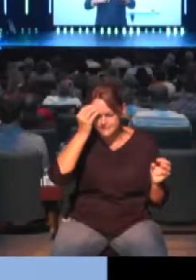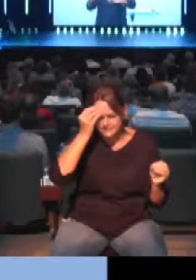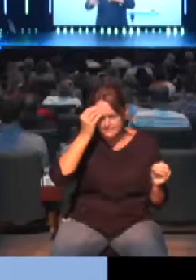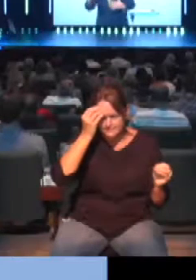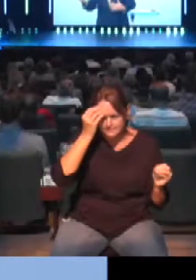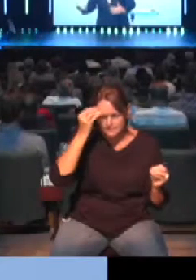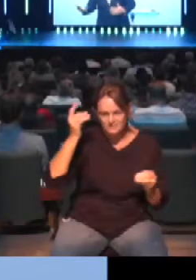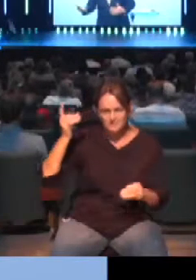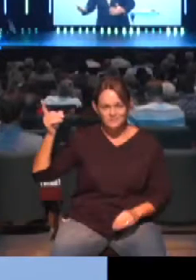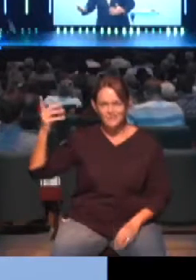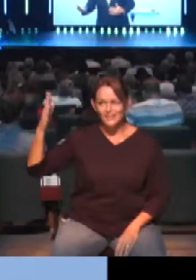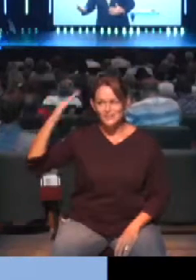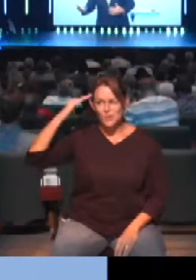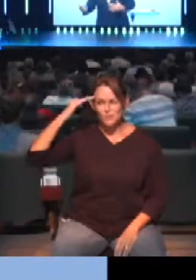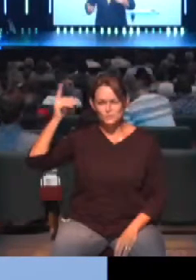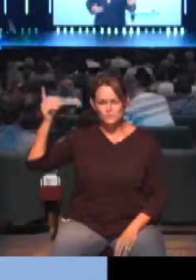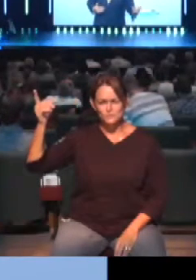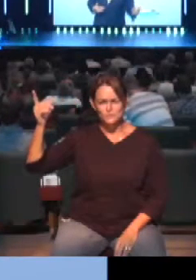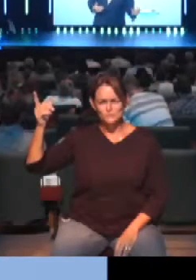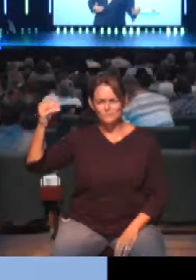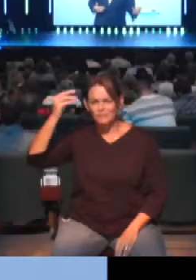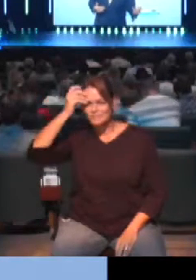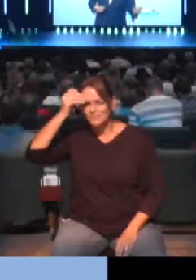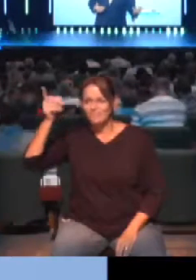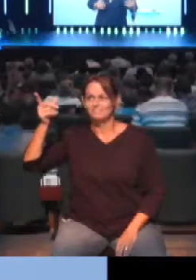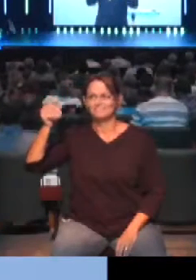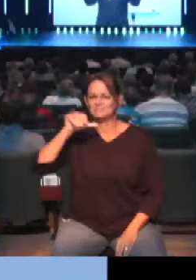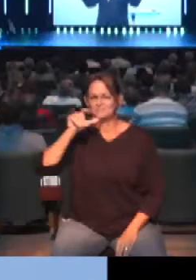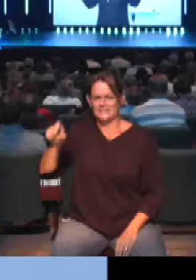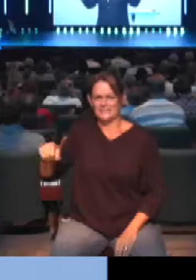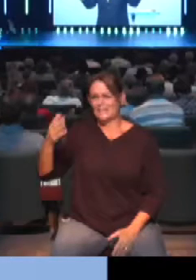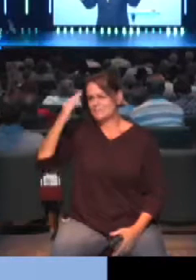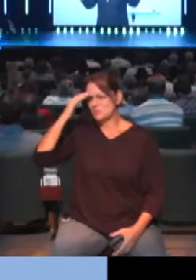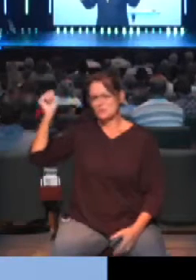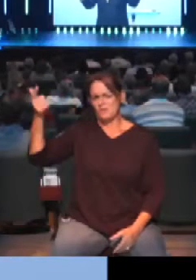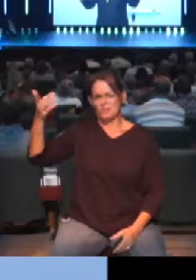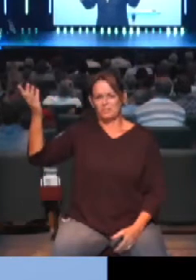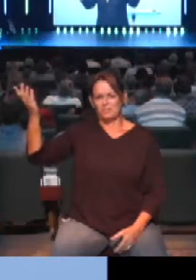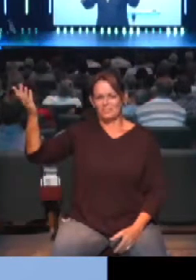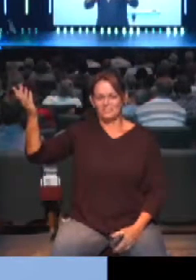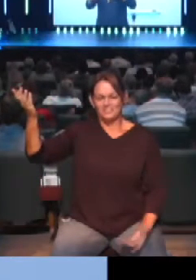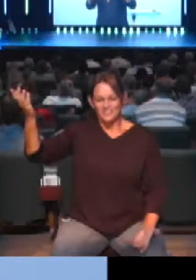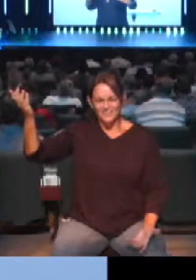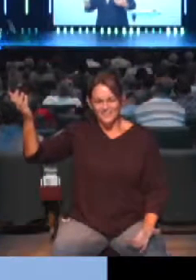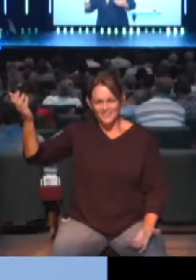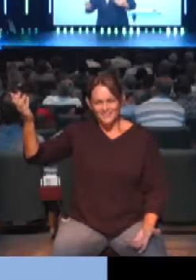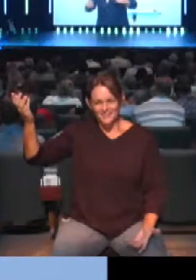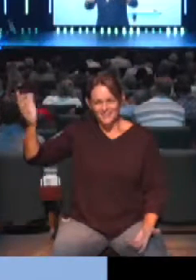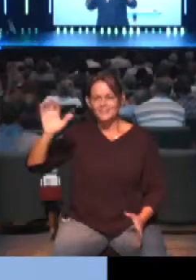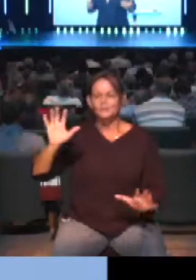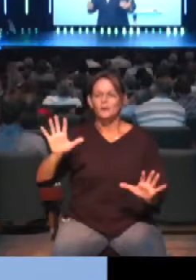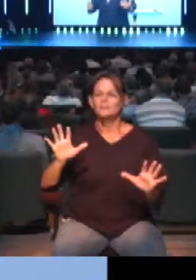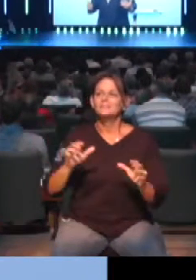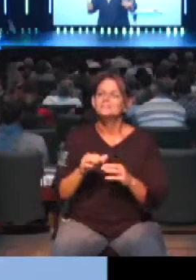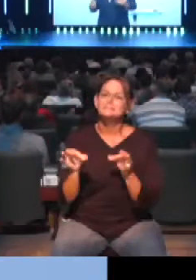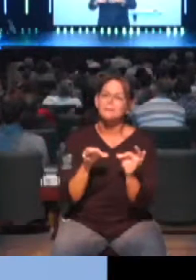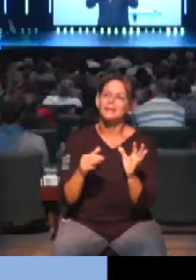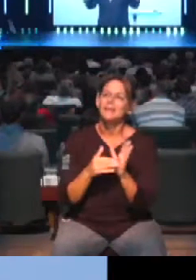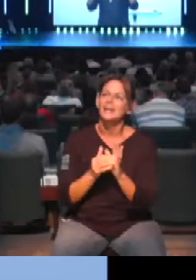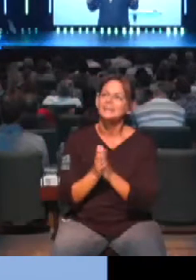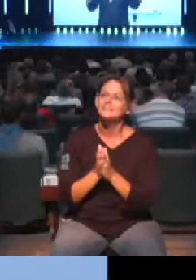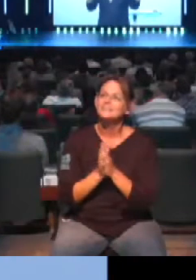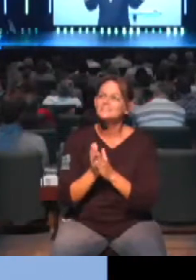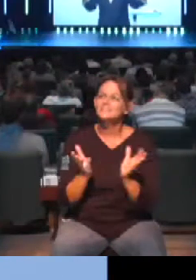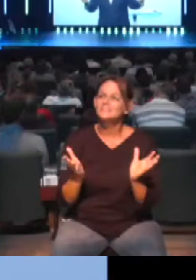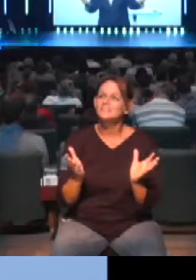He's not trying to figure anything out. He already knows it. He knows everything. Okay, let me say it another way. Nothing has